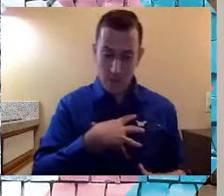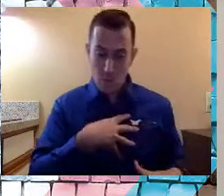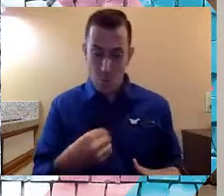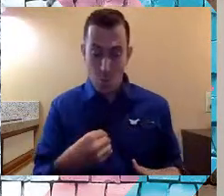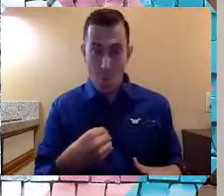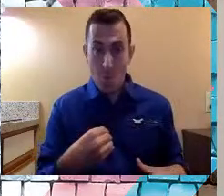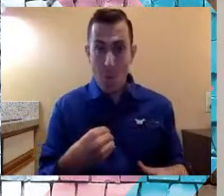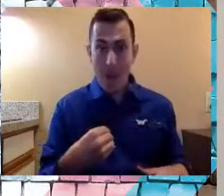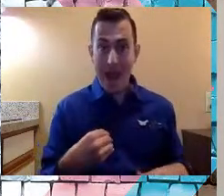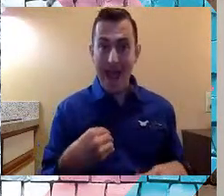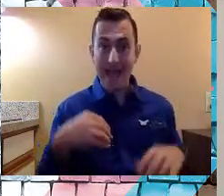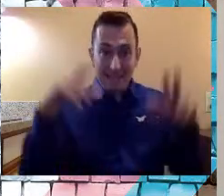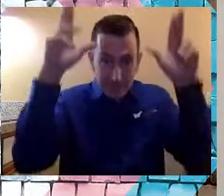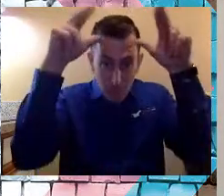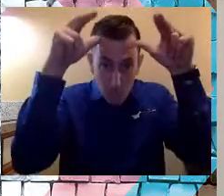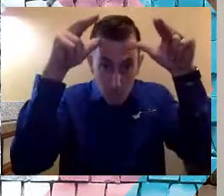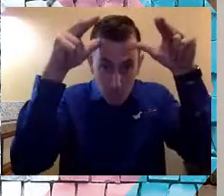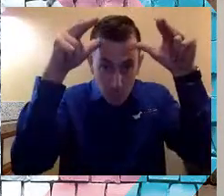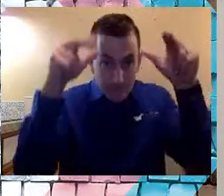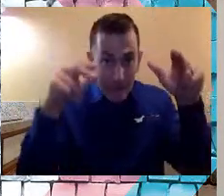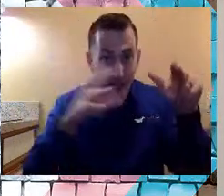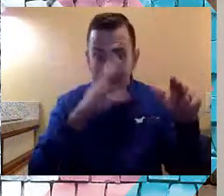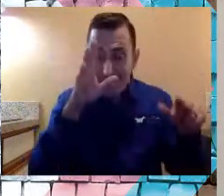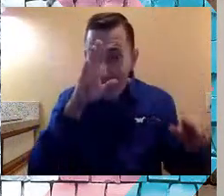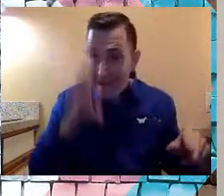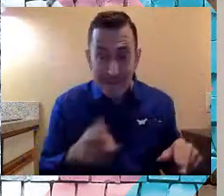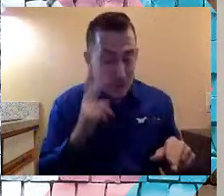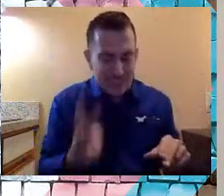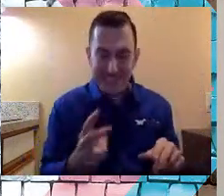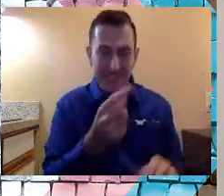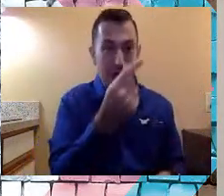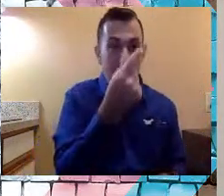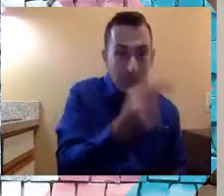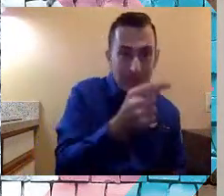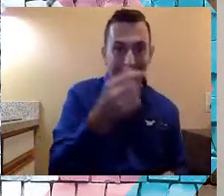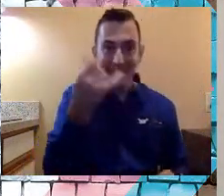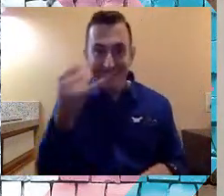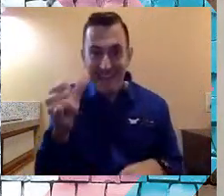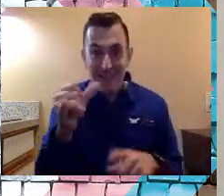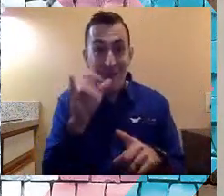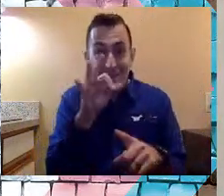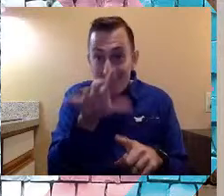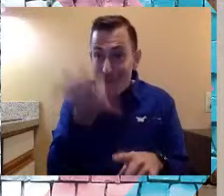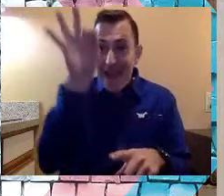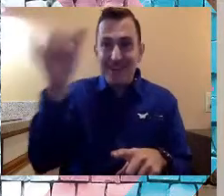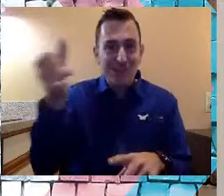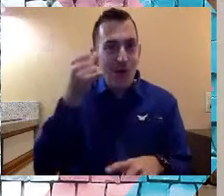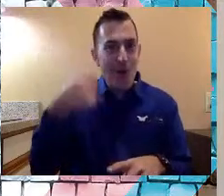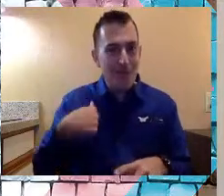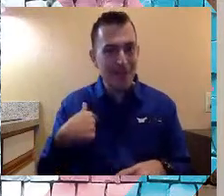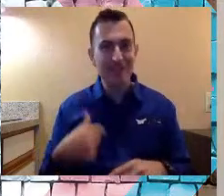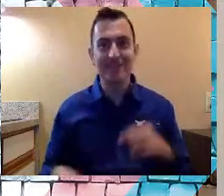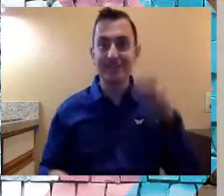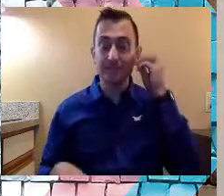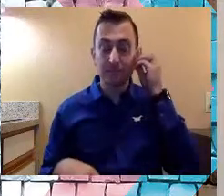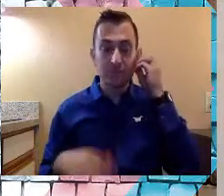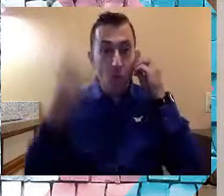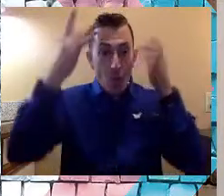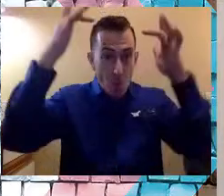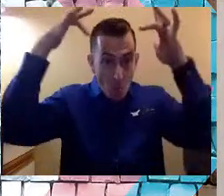never seen a rainbow zebra. So if you find one, you give me a call. It's okay to have no